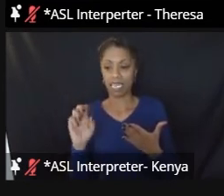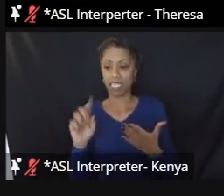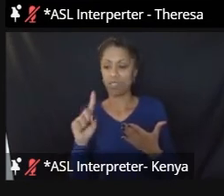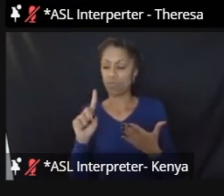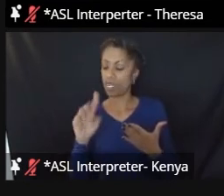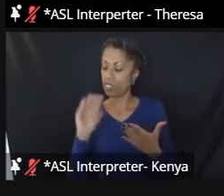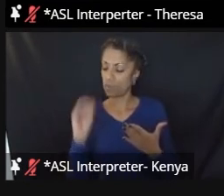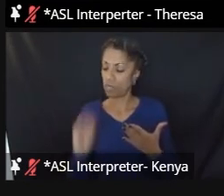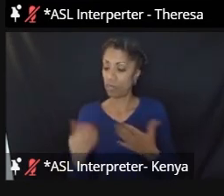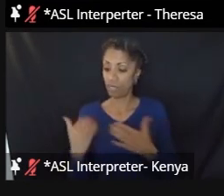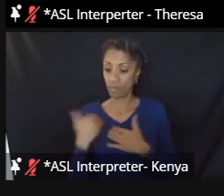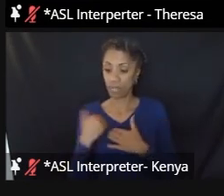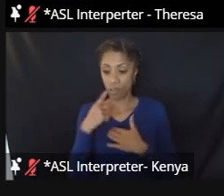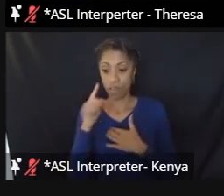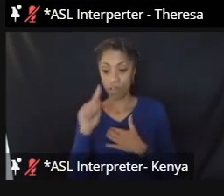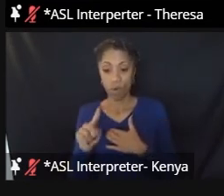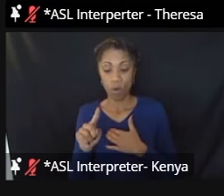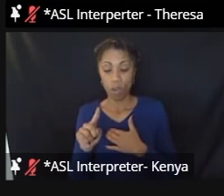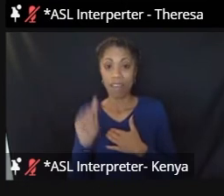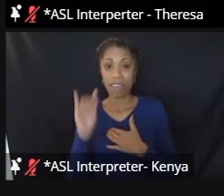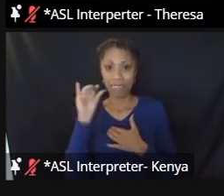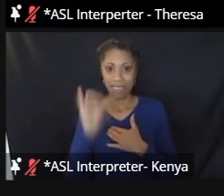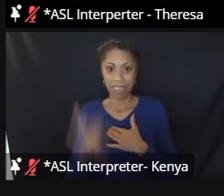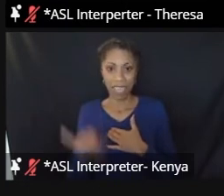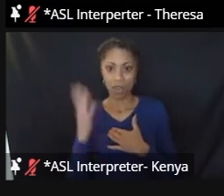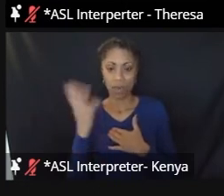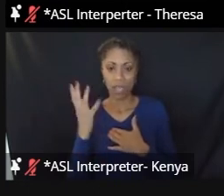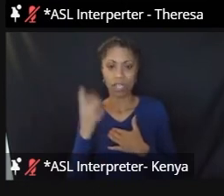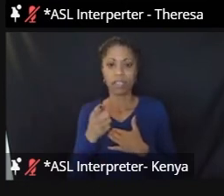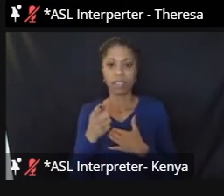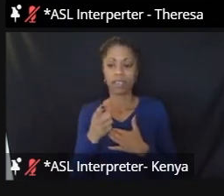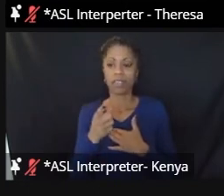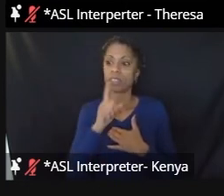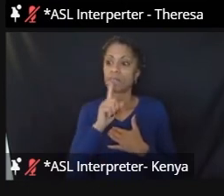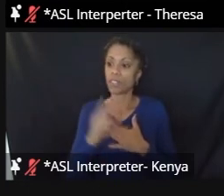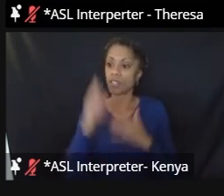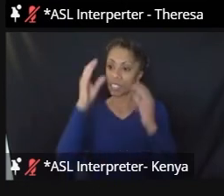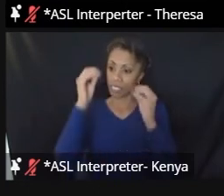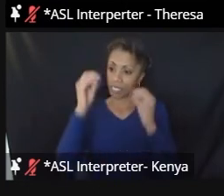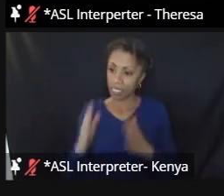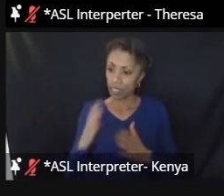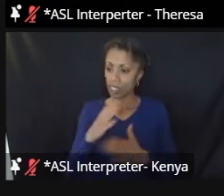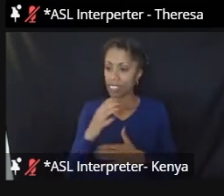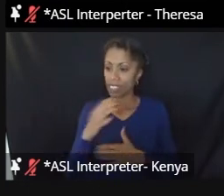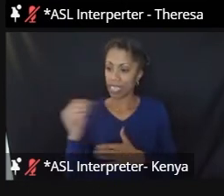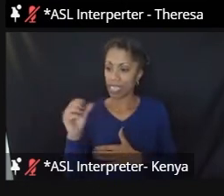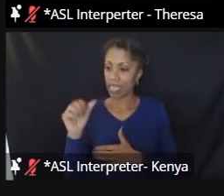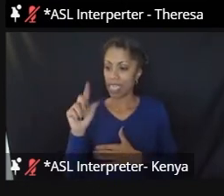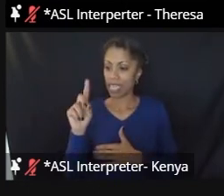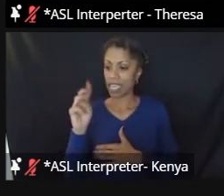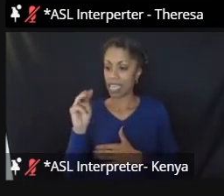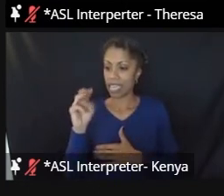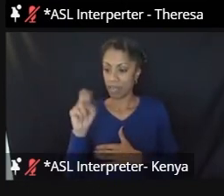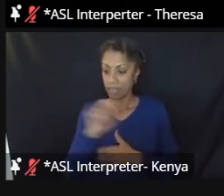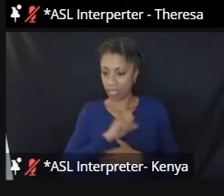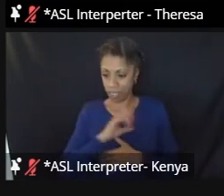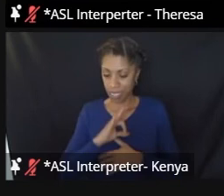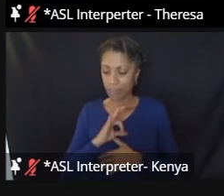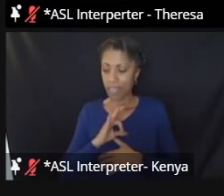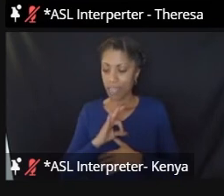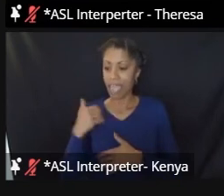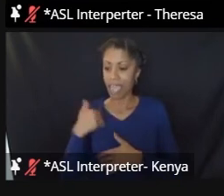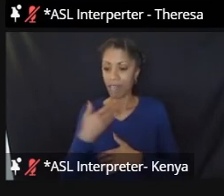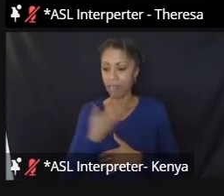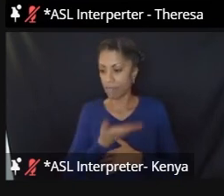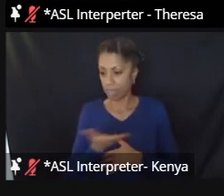that teachers and administrators have what they need to do their job. So just like we put our employees as the